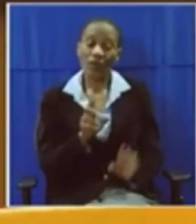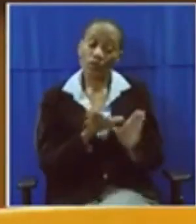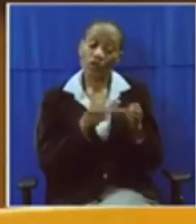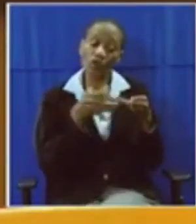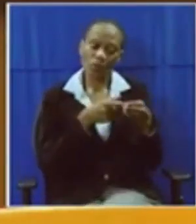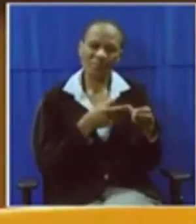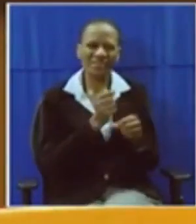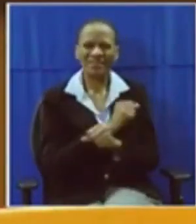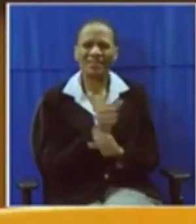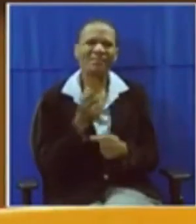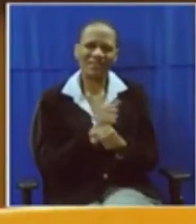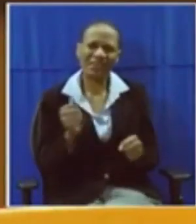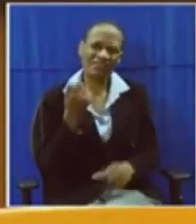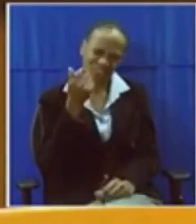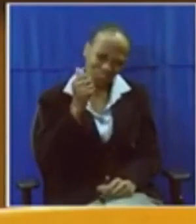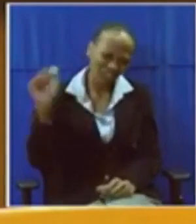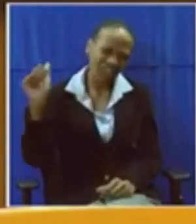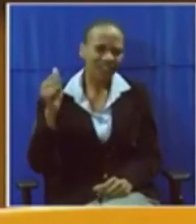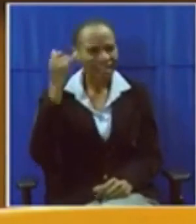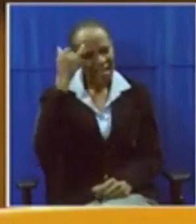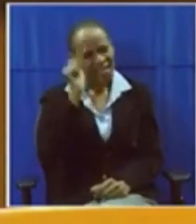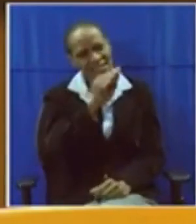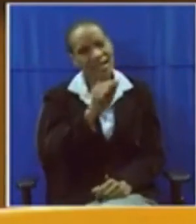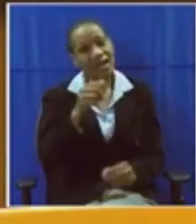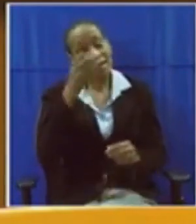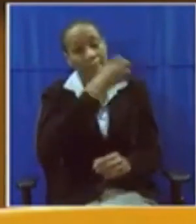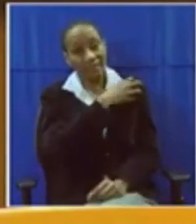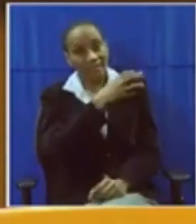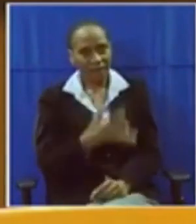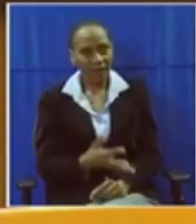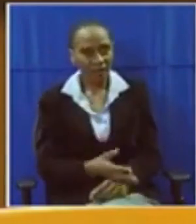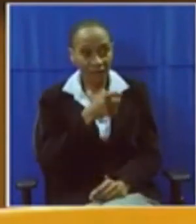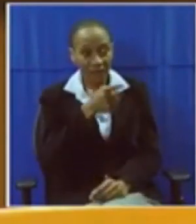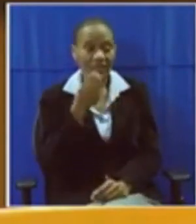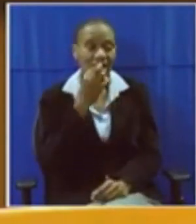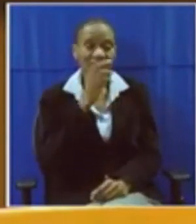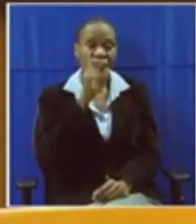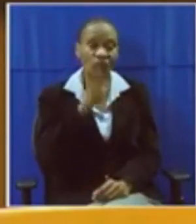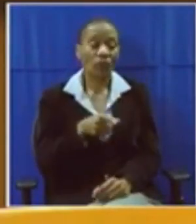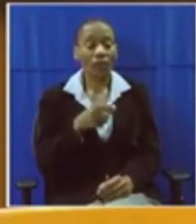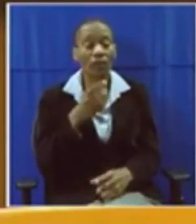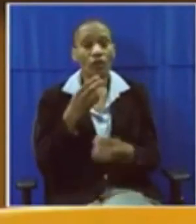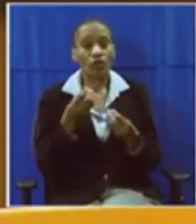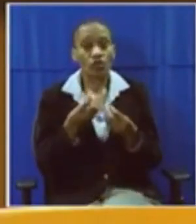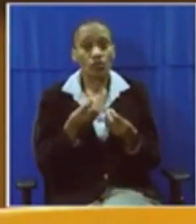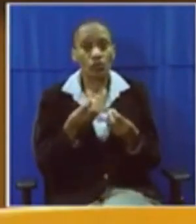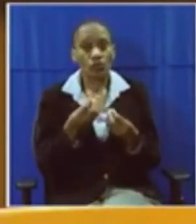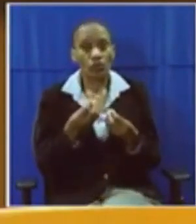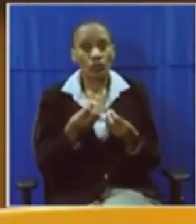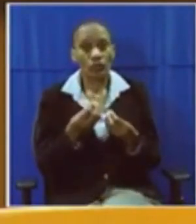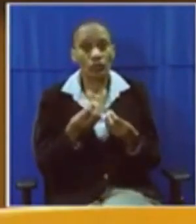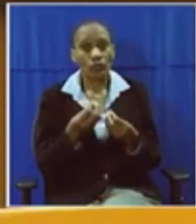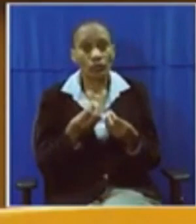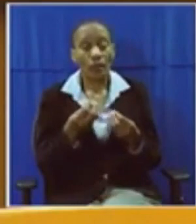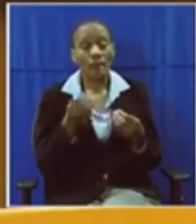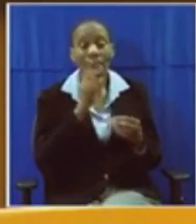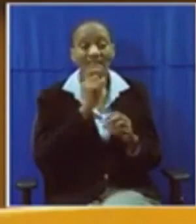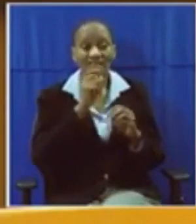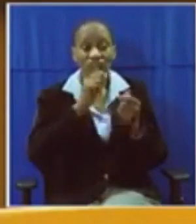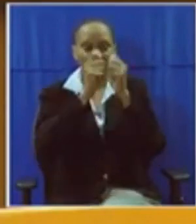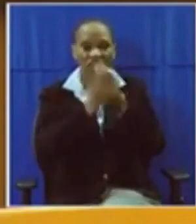not challenge the philosophical direction Mr. Gordhan wants to take in relation to these SOEs, that is, subject them largely to